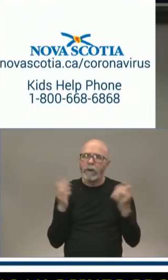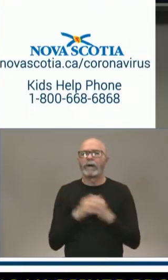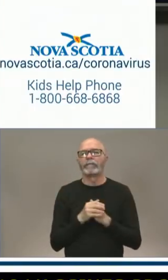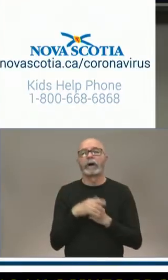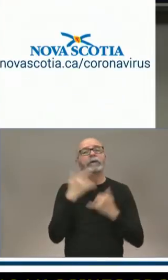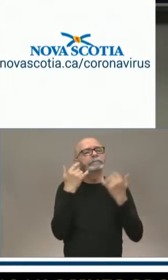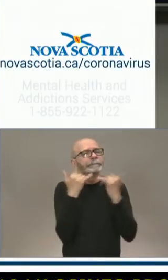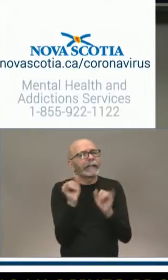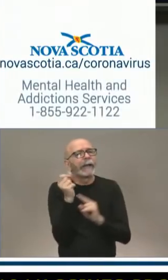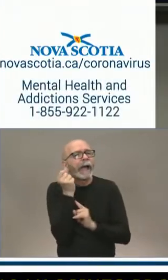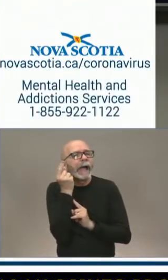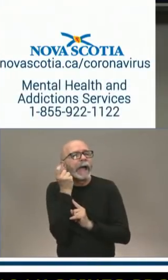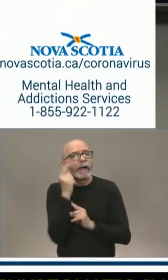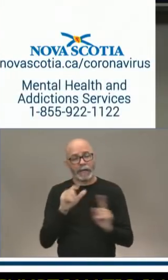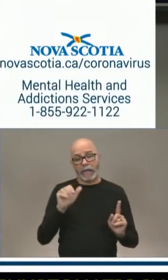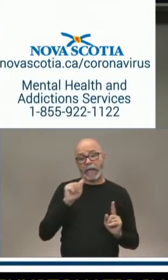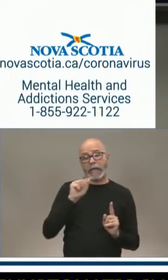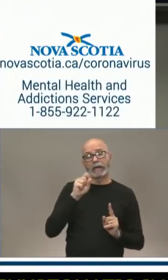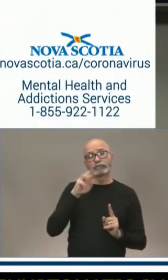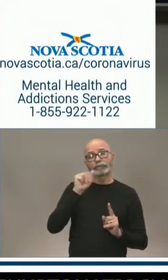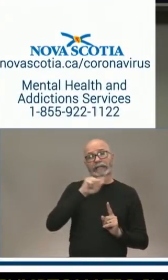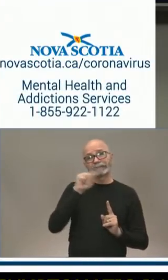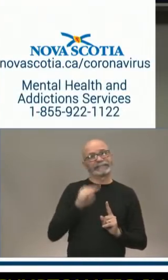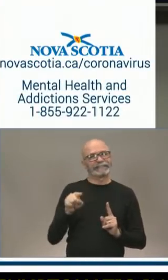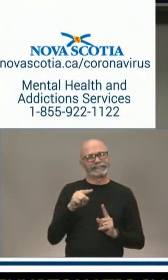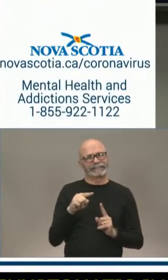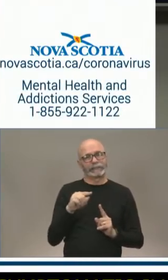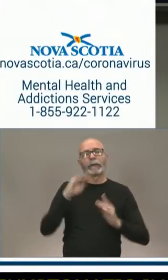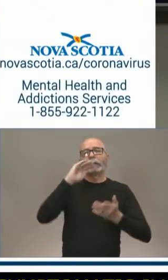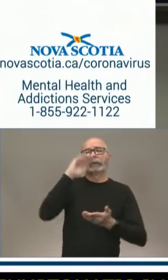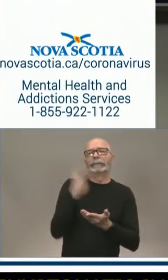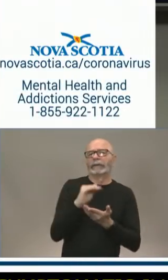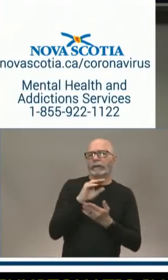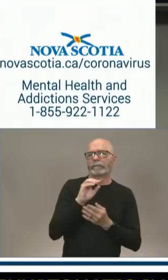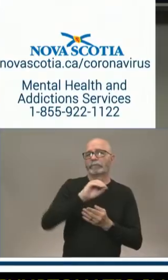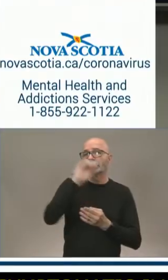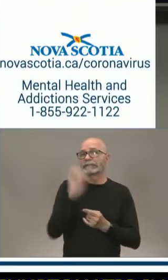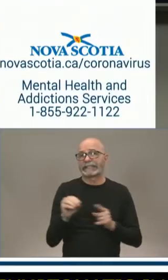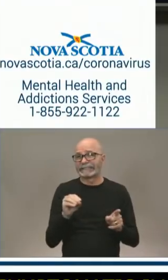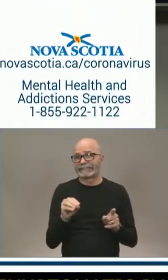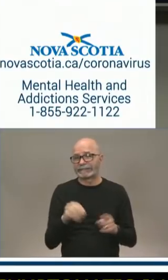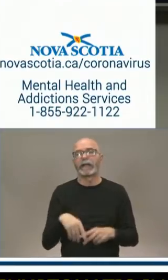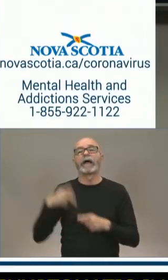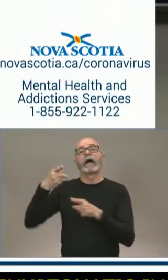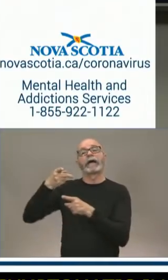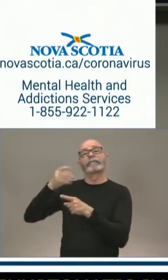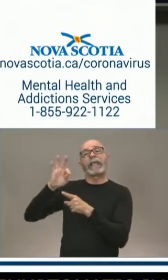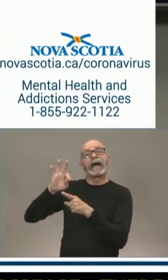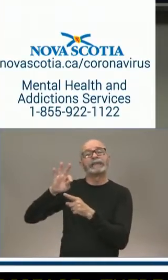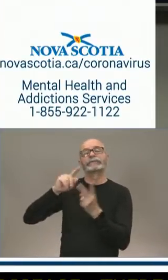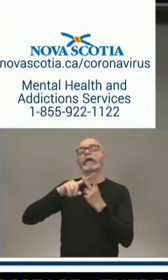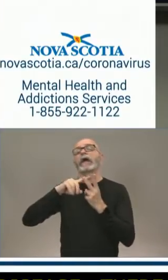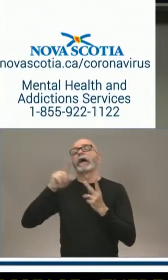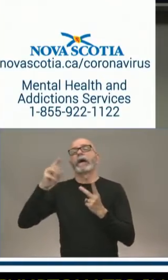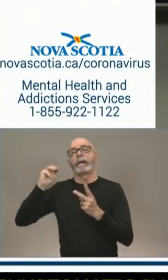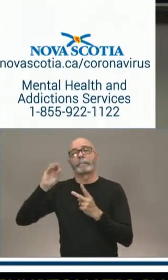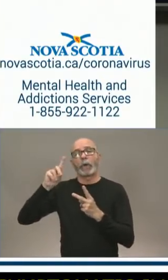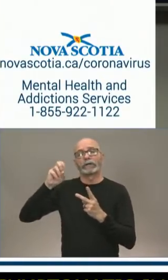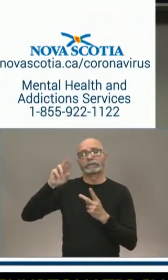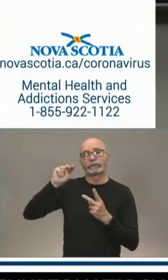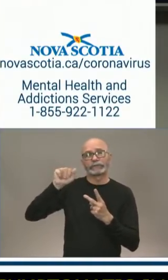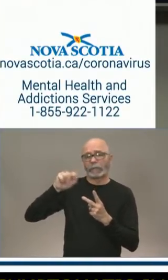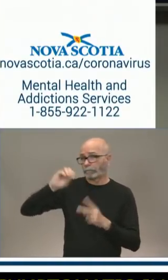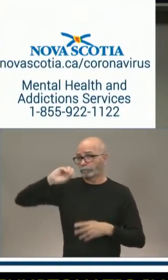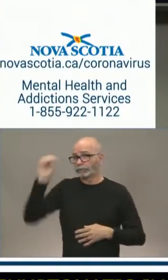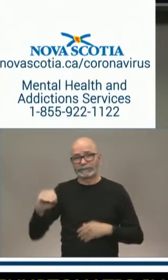the AstraZeneca and our Pfizer and Moderna vaccine. And so we feel, like other provinces, that that difference